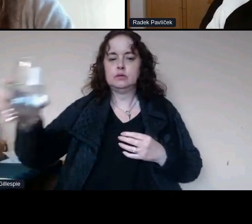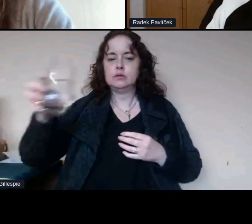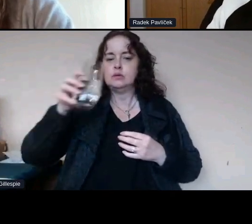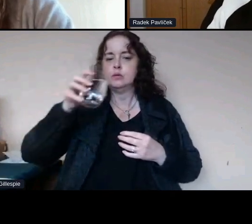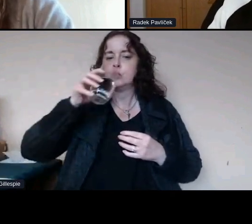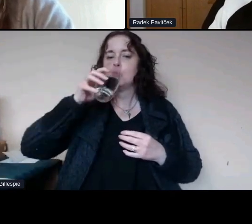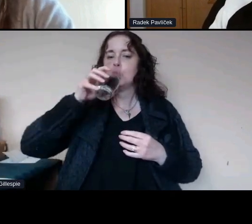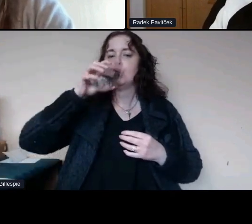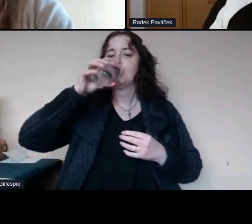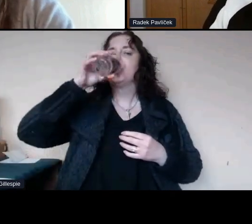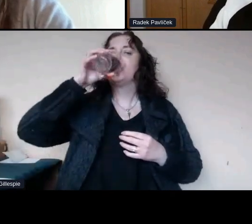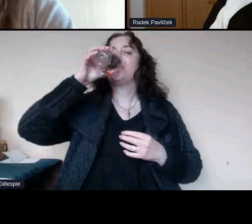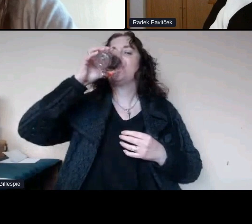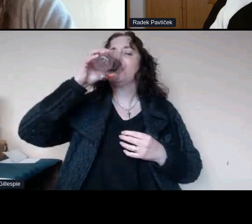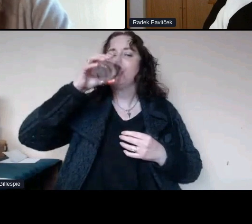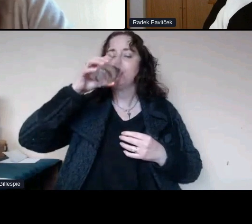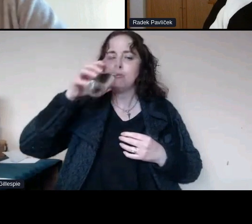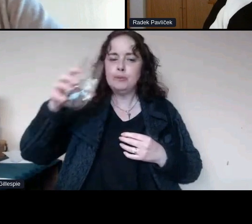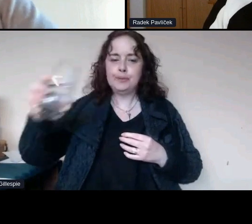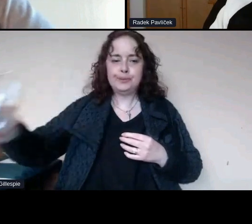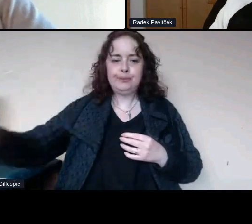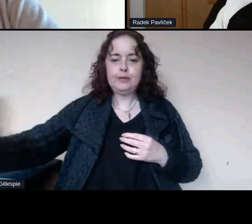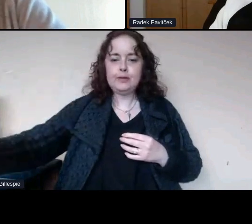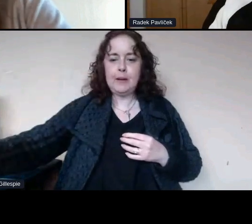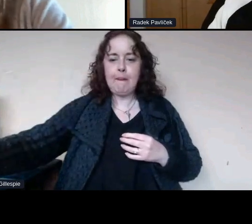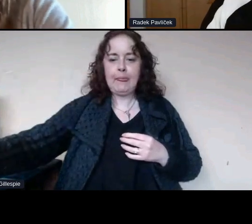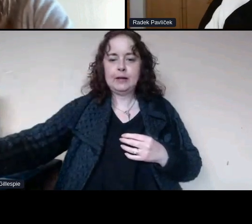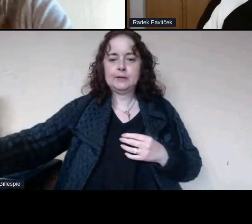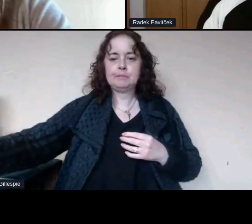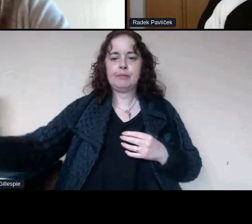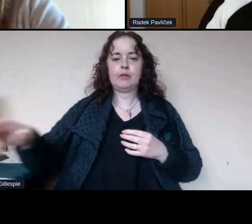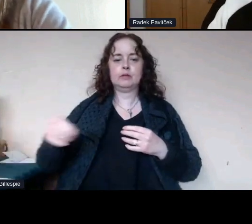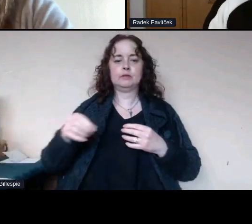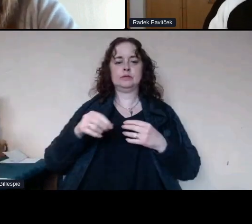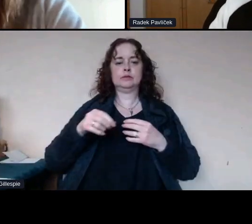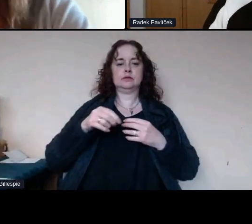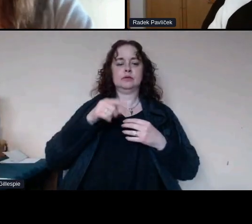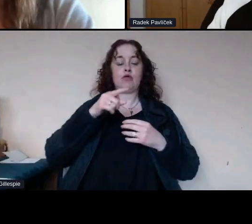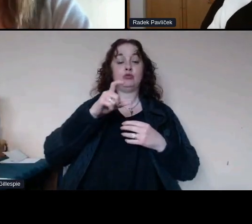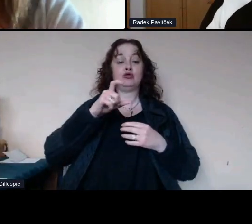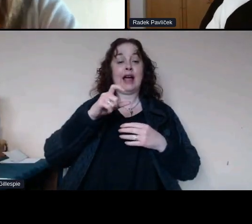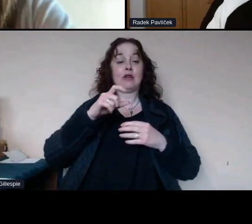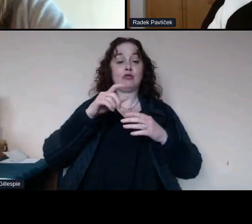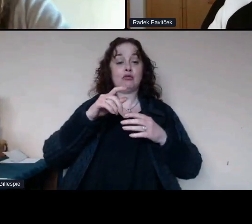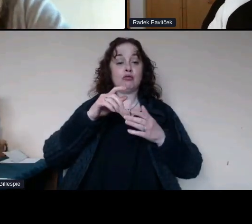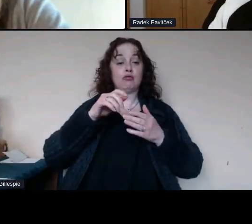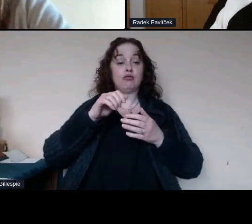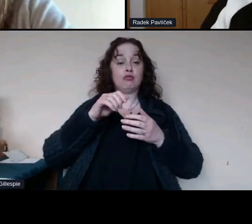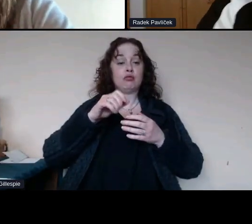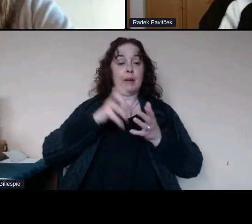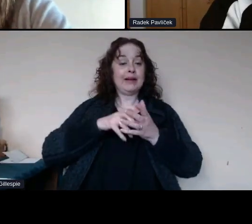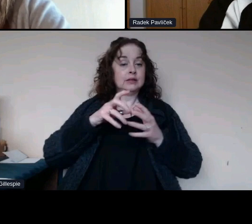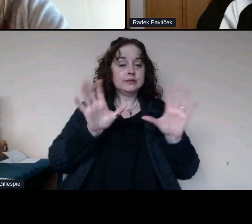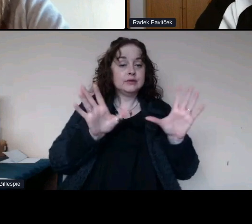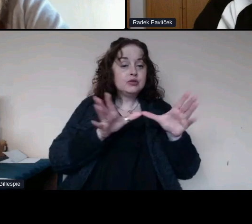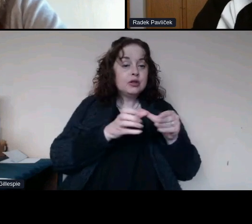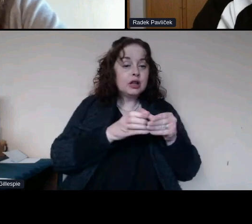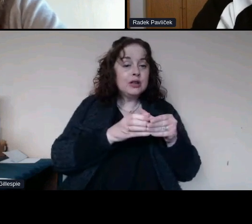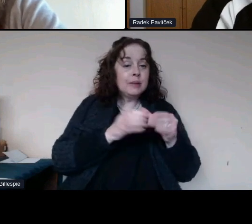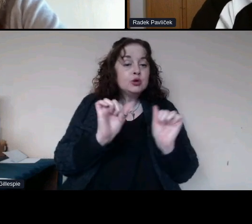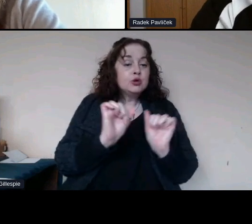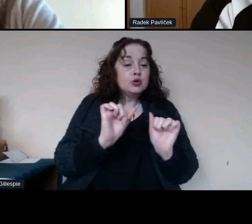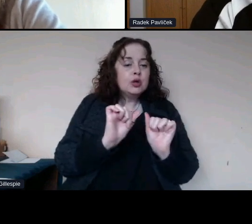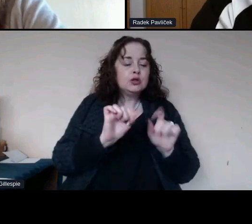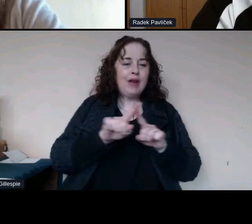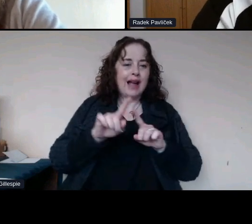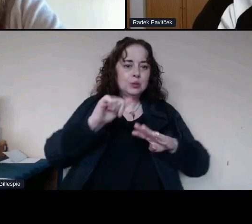Okay, and Radek, from the Czech Republic, you do not have a chapter yet. I know we are kind of trying to establish one.